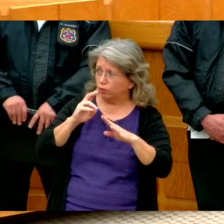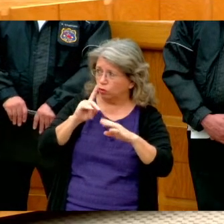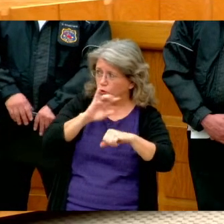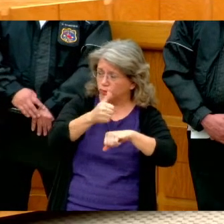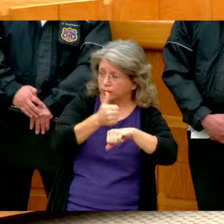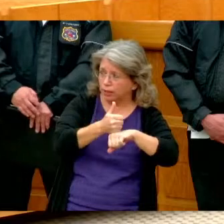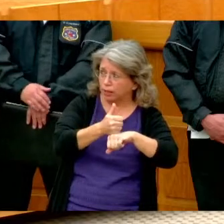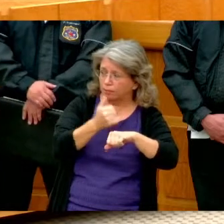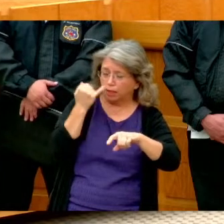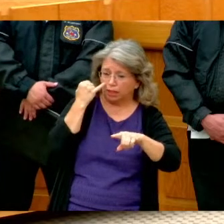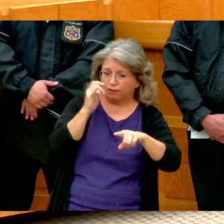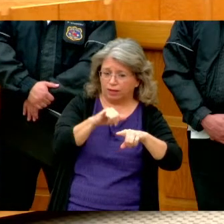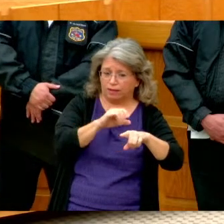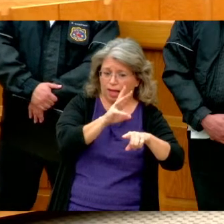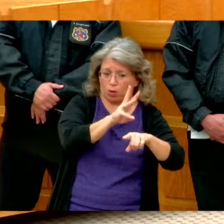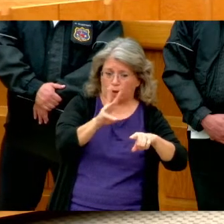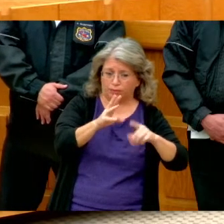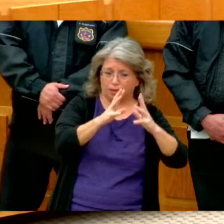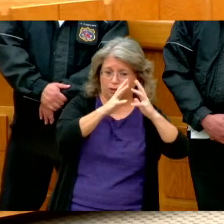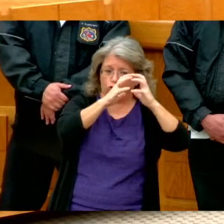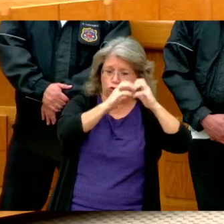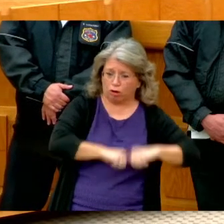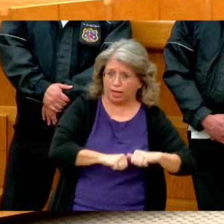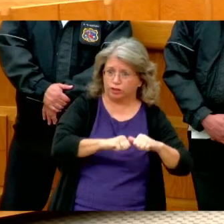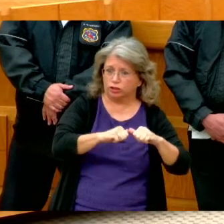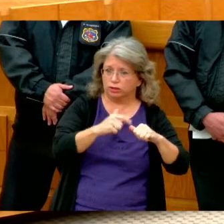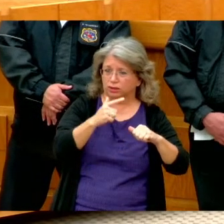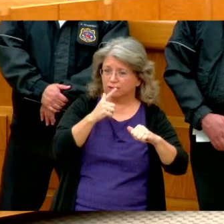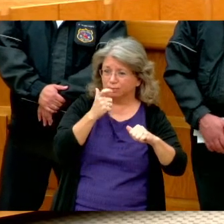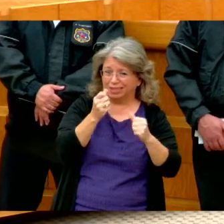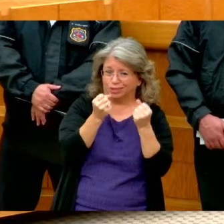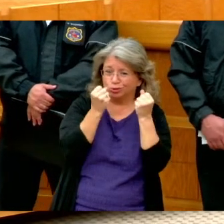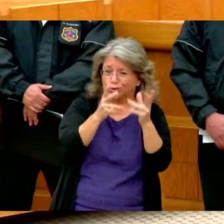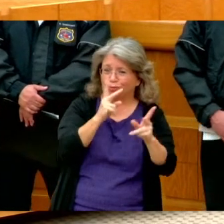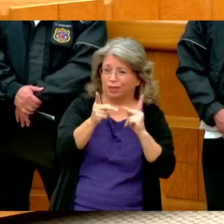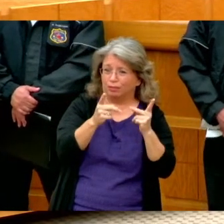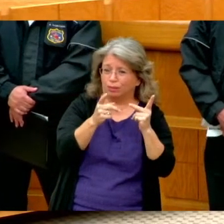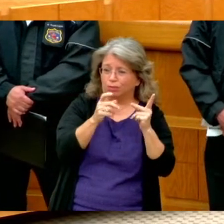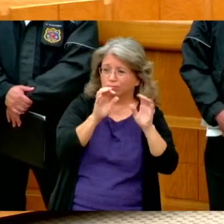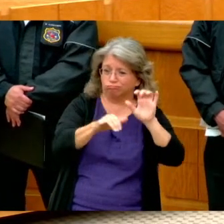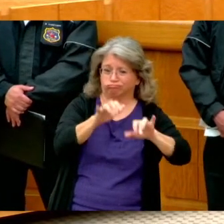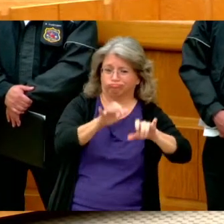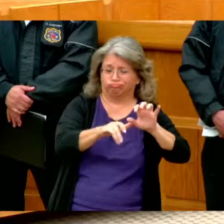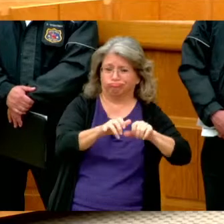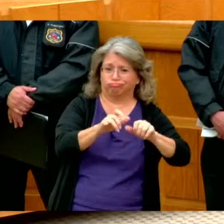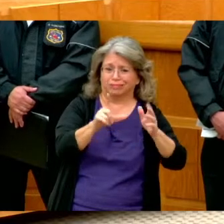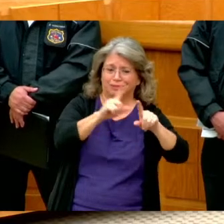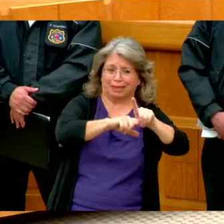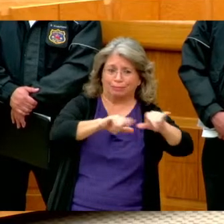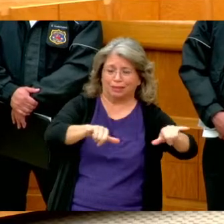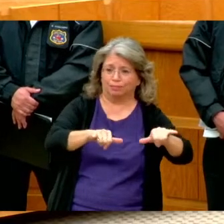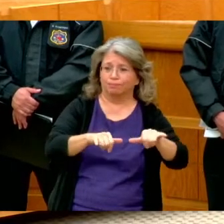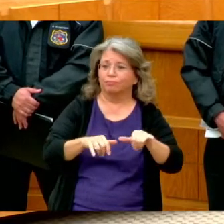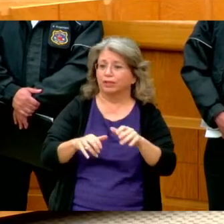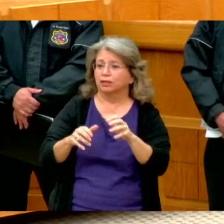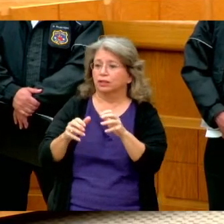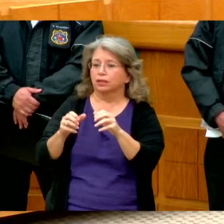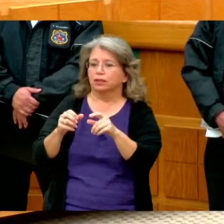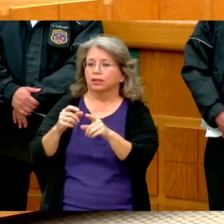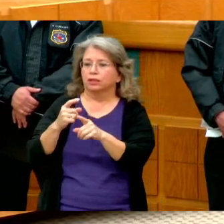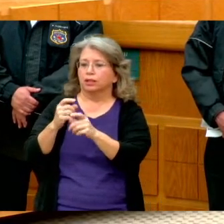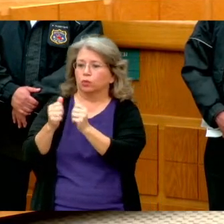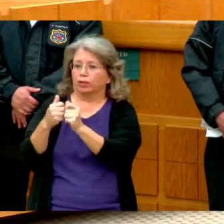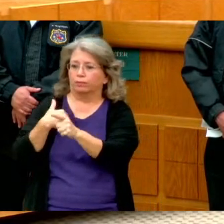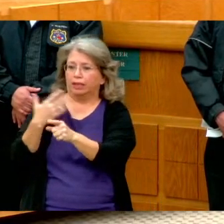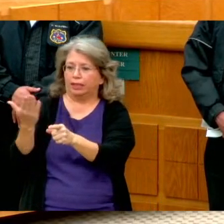case that website crashes due to a large number of people trying to access it all at once? Right. So with me here today is